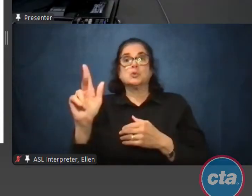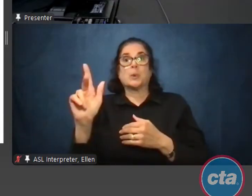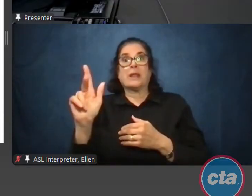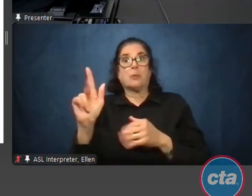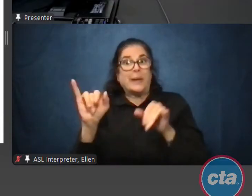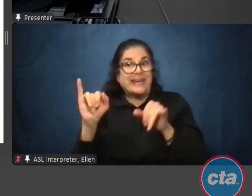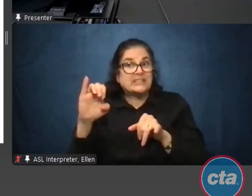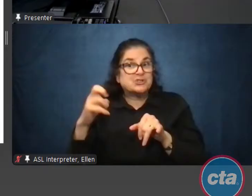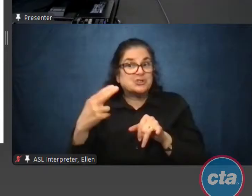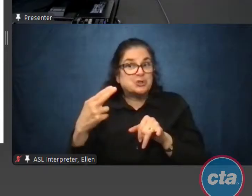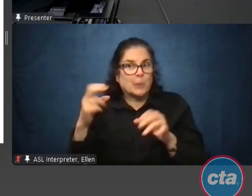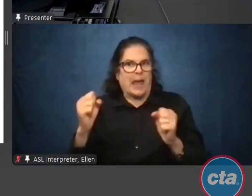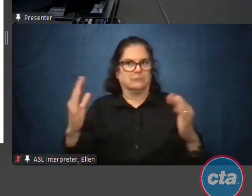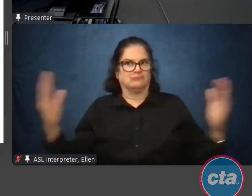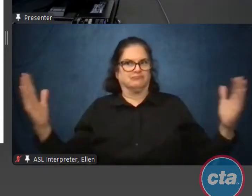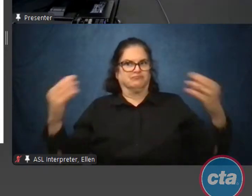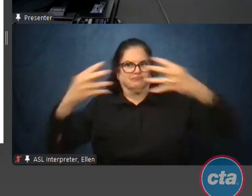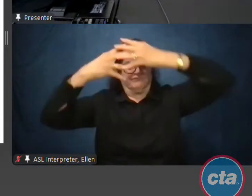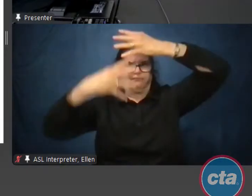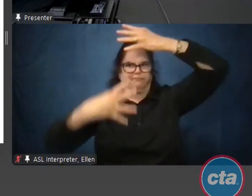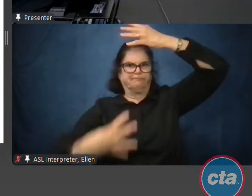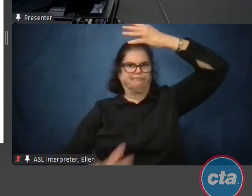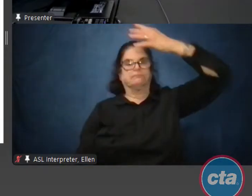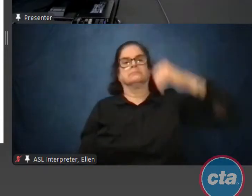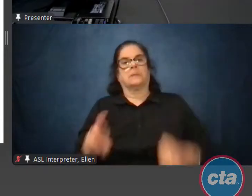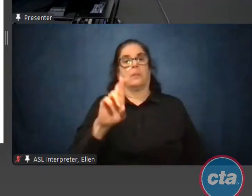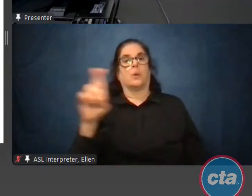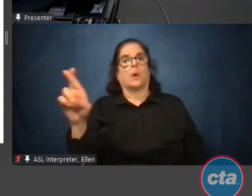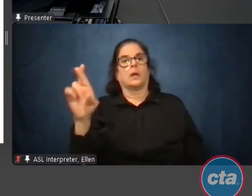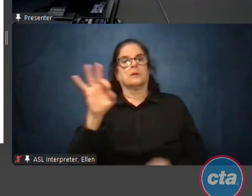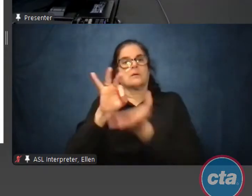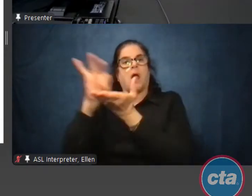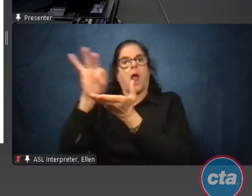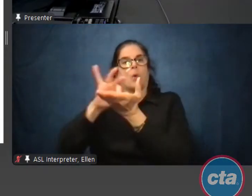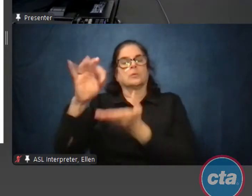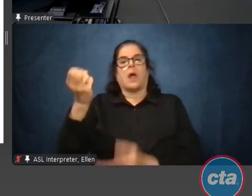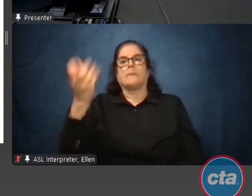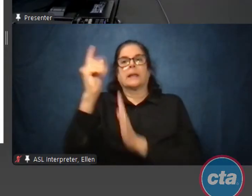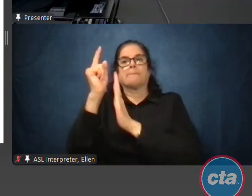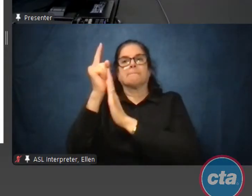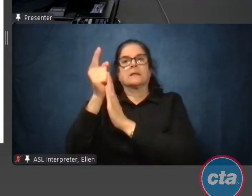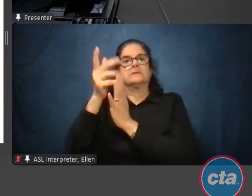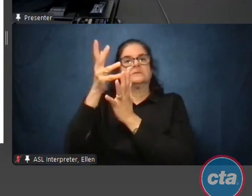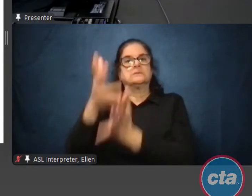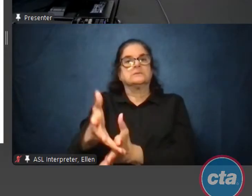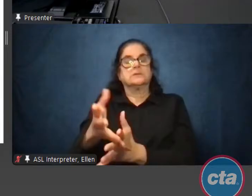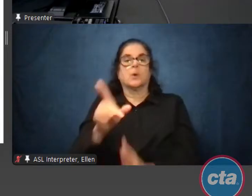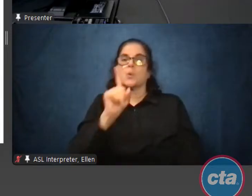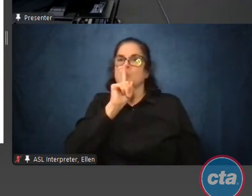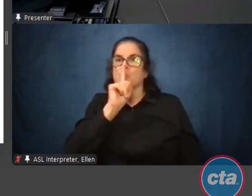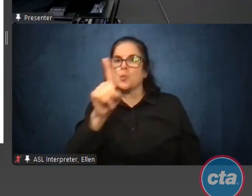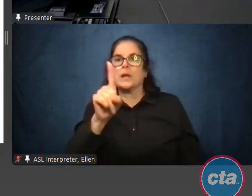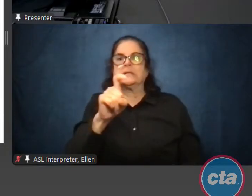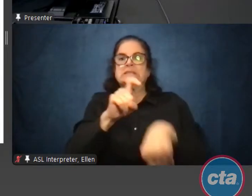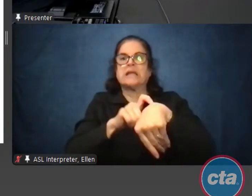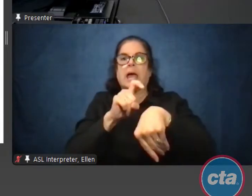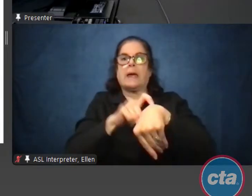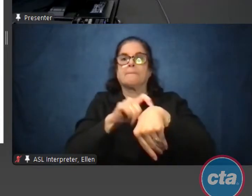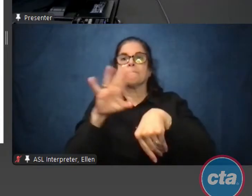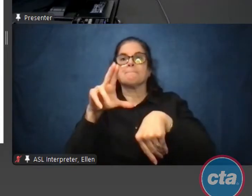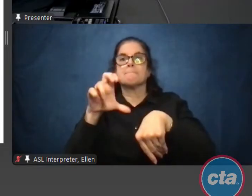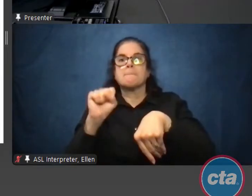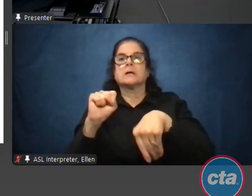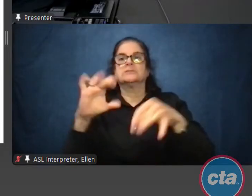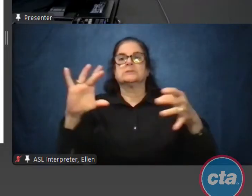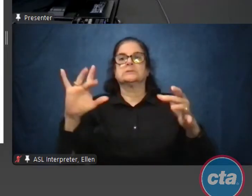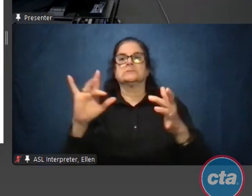display. On the right side, you've just got a countdown. The plan for the moment is to only show real-time buses. So these are buses that are logged on and